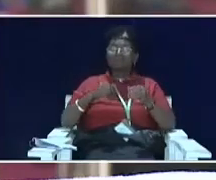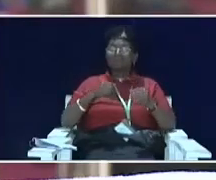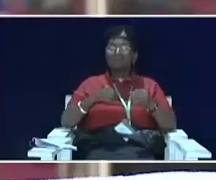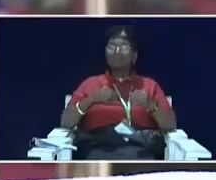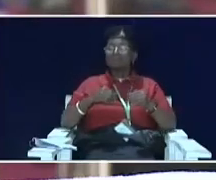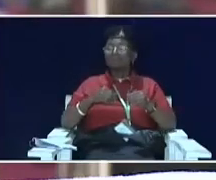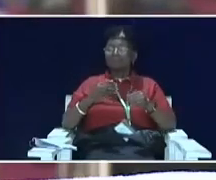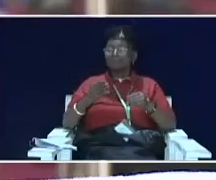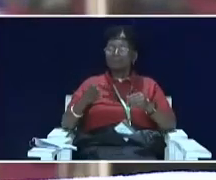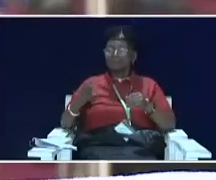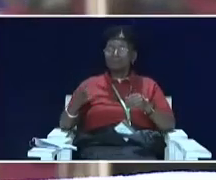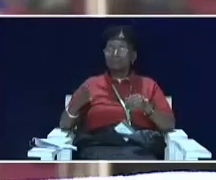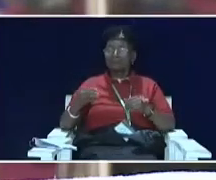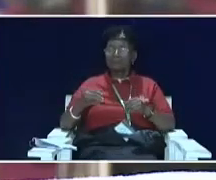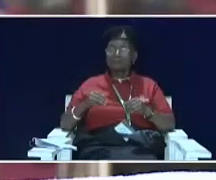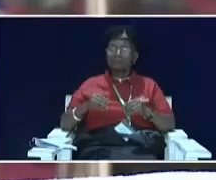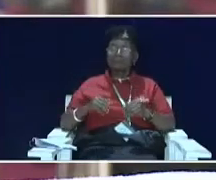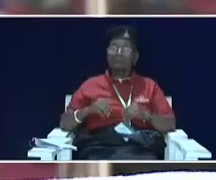times,